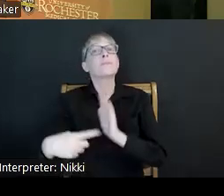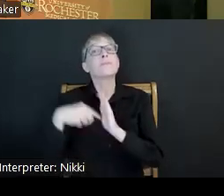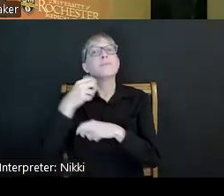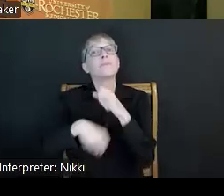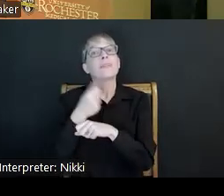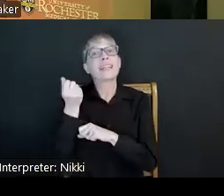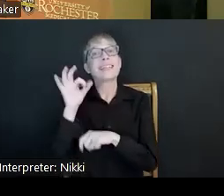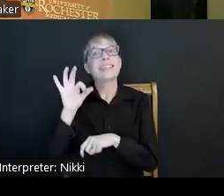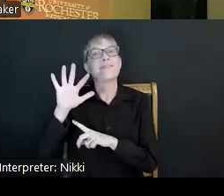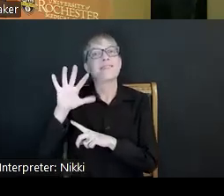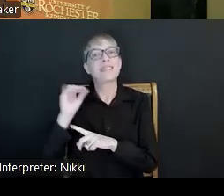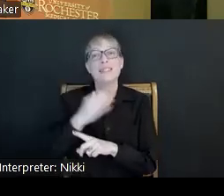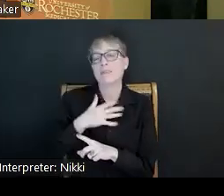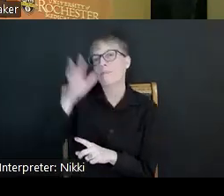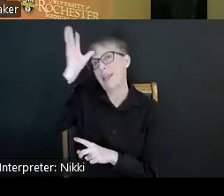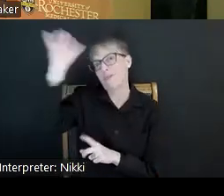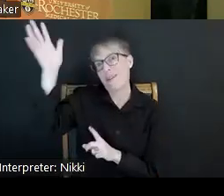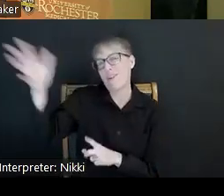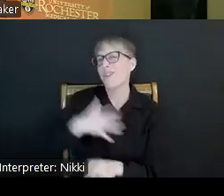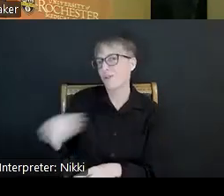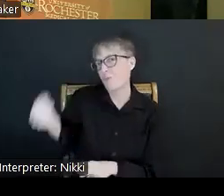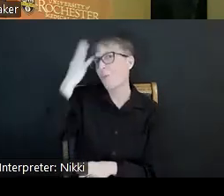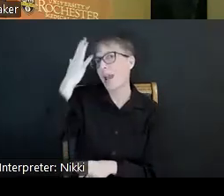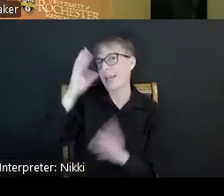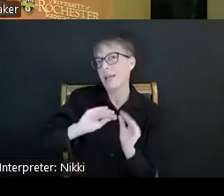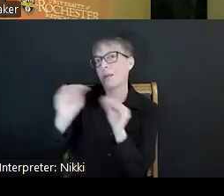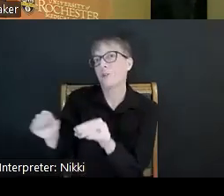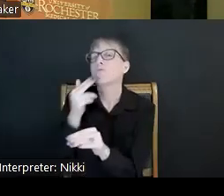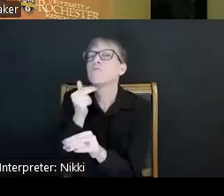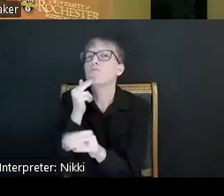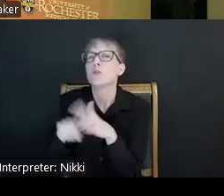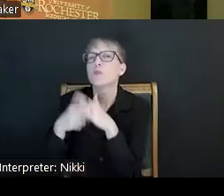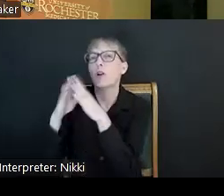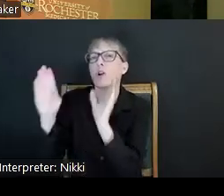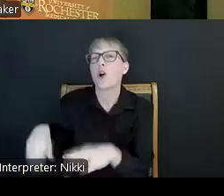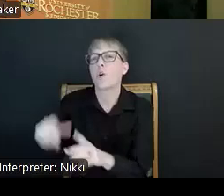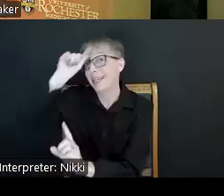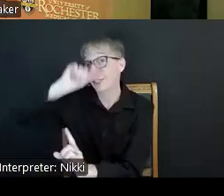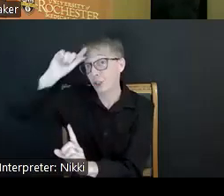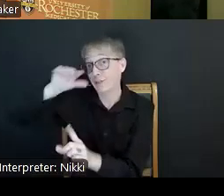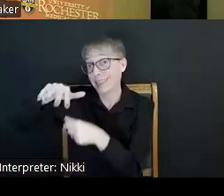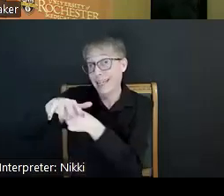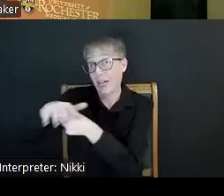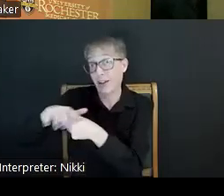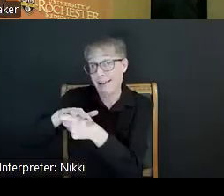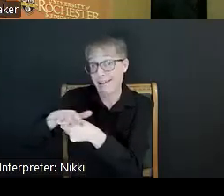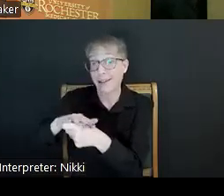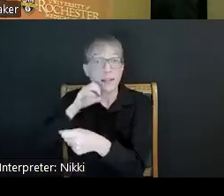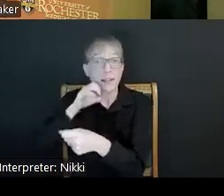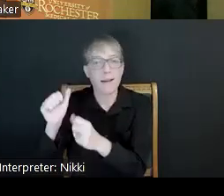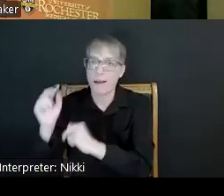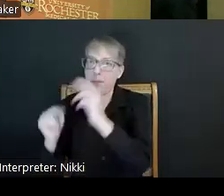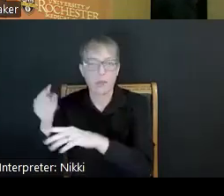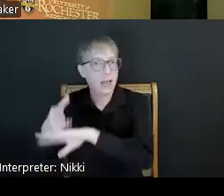moved into a starter home in Greece, the kind of home that was no longer being built after the 1960s. Right? He used